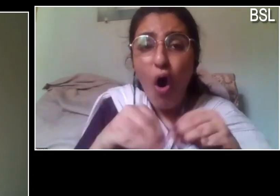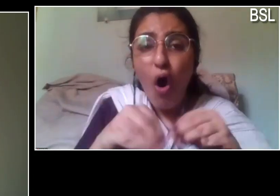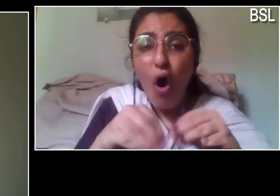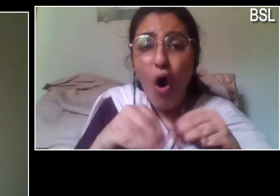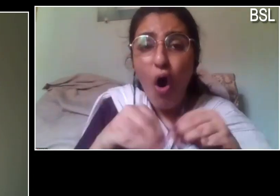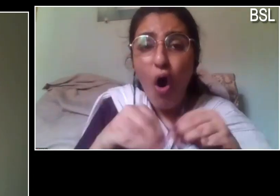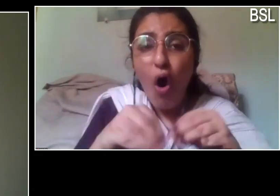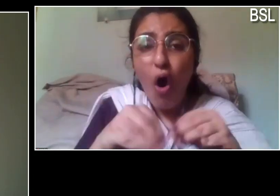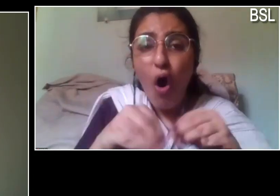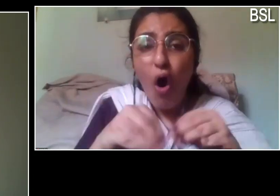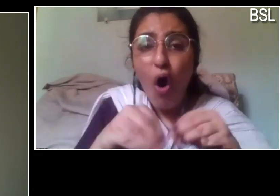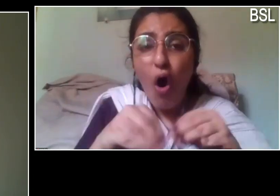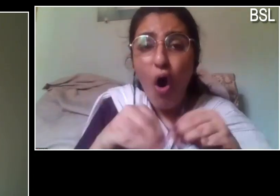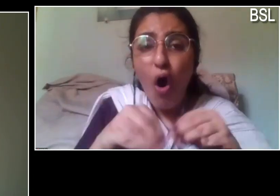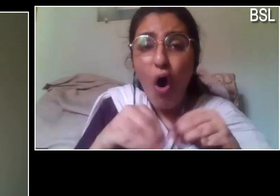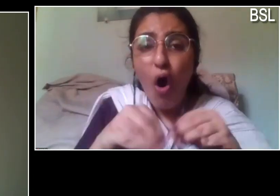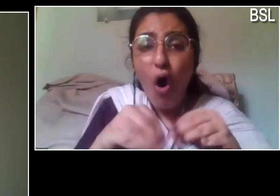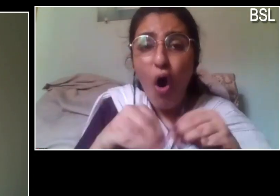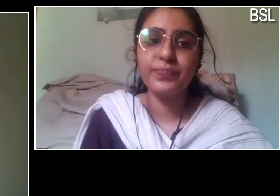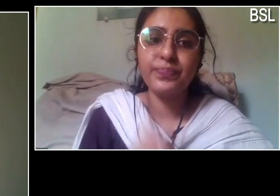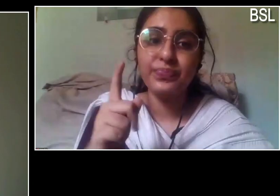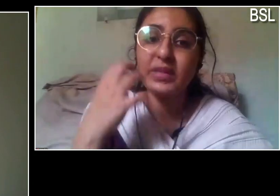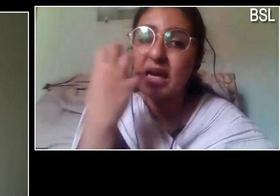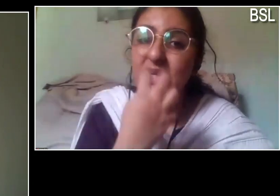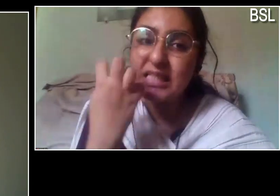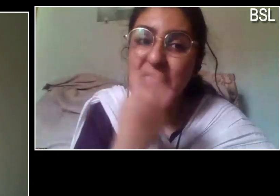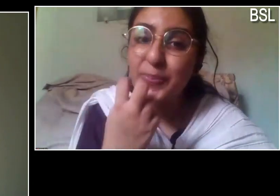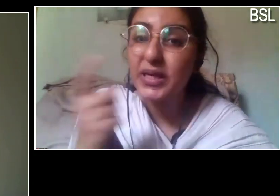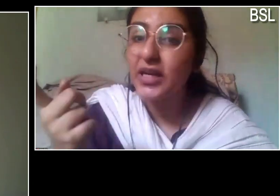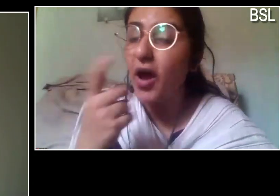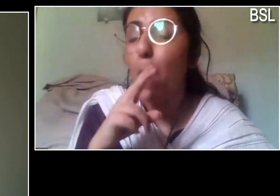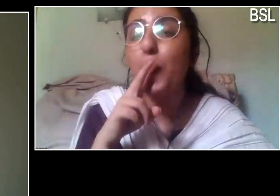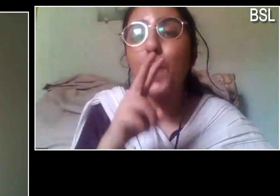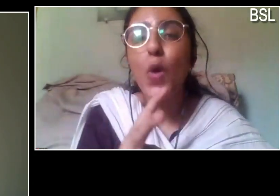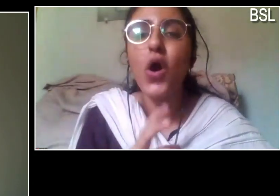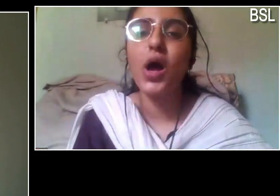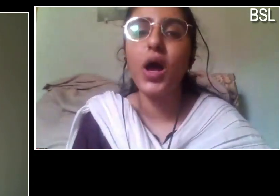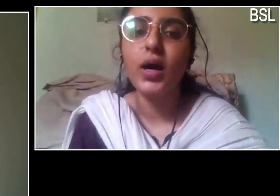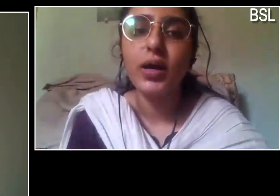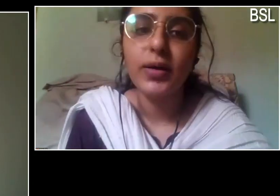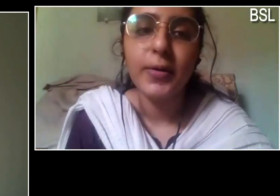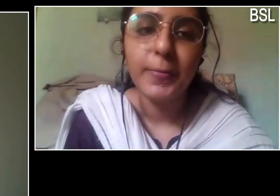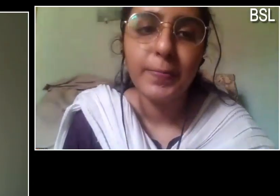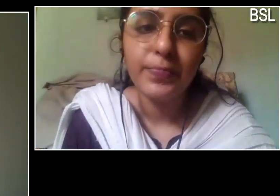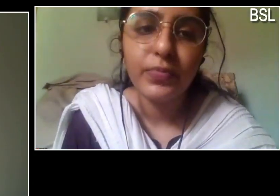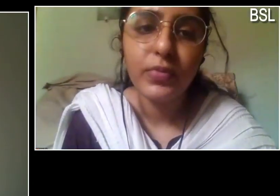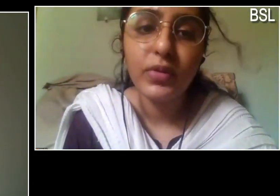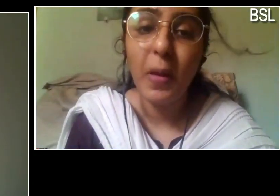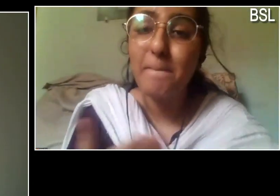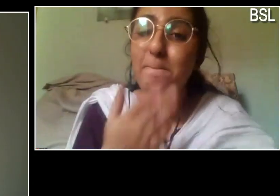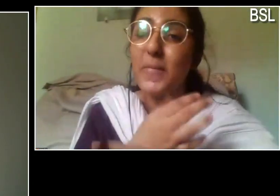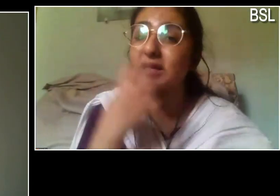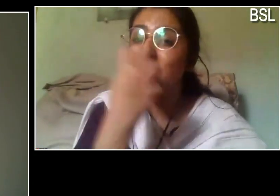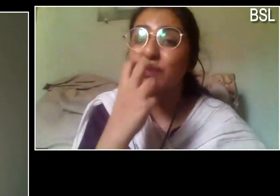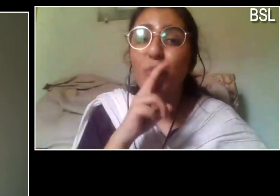So as previous speakers have said, it's really a consequence of